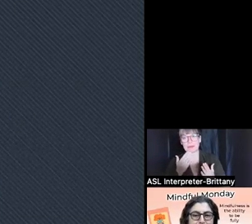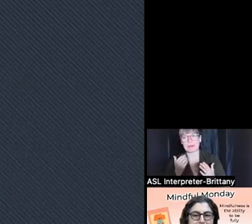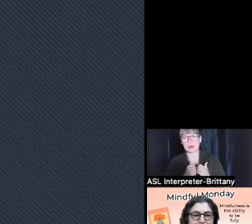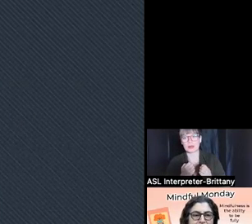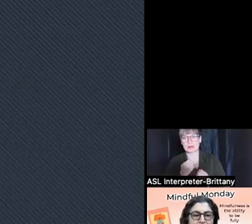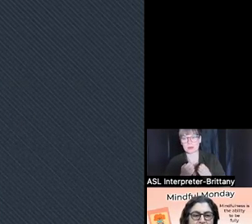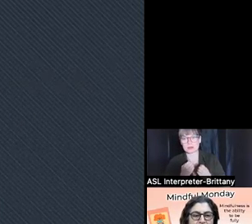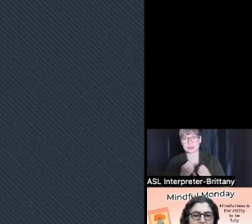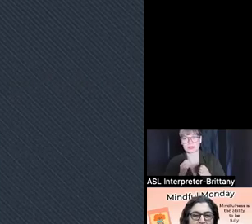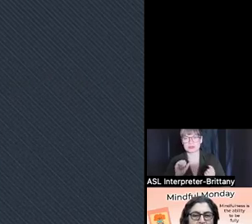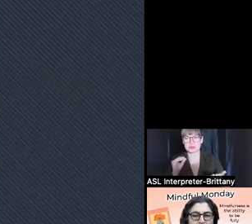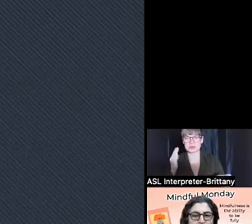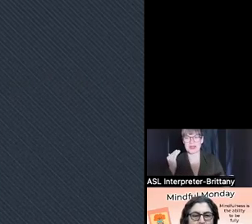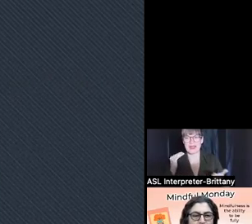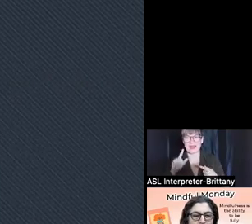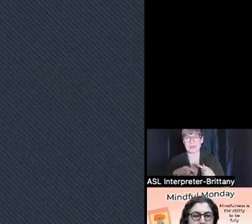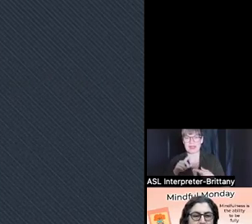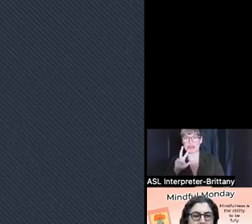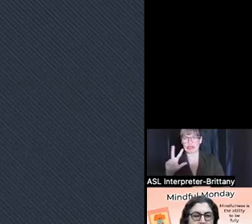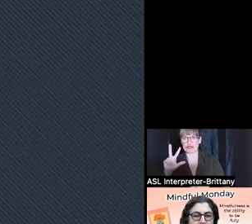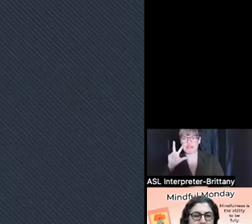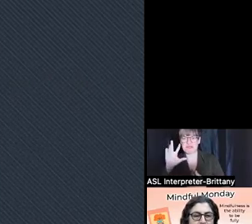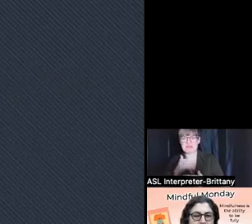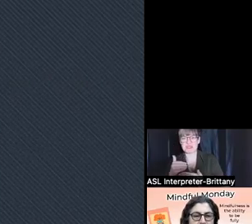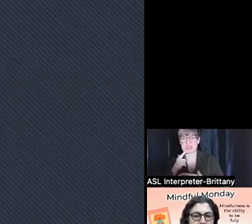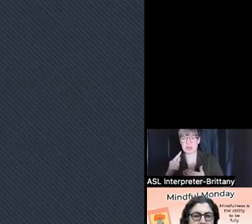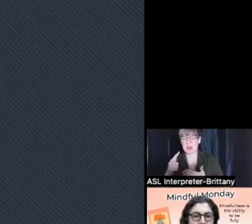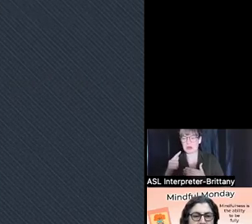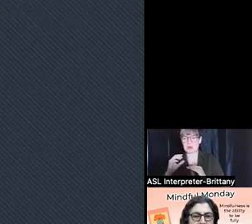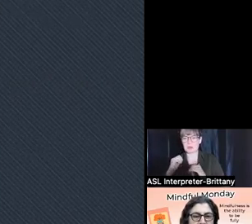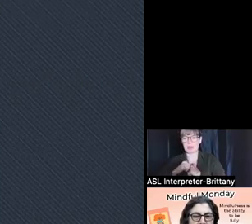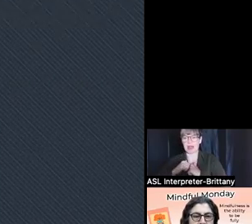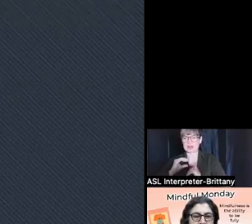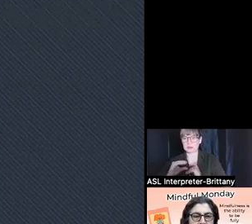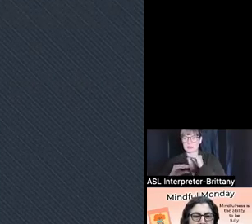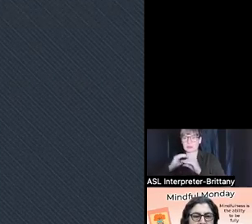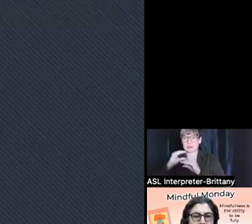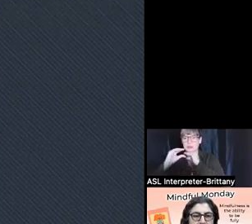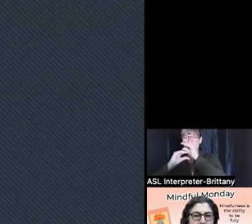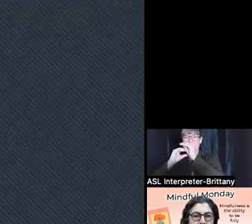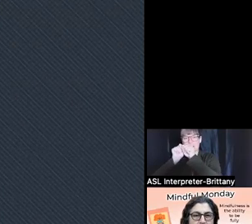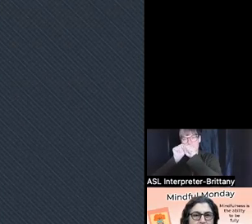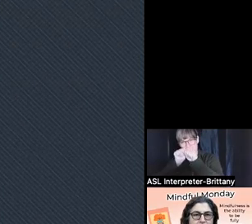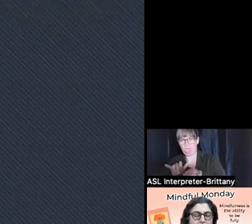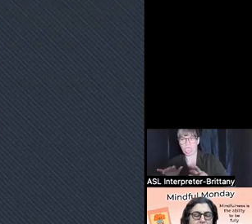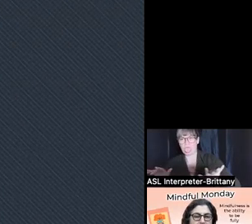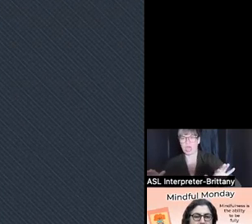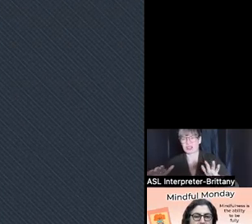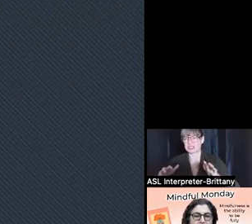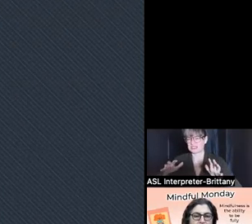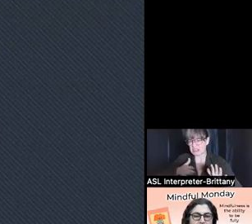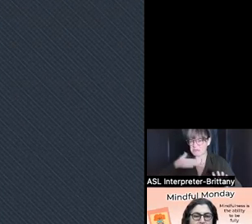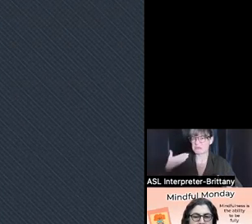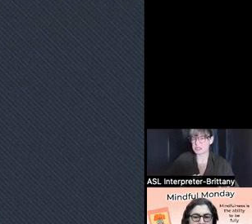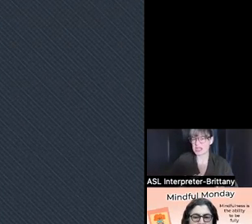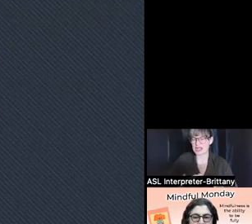why is it that when our 3-year-old freaks out about their blocks falling over, and they're rightly devastated over it, we judge that?